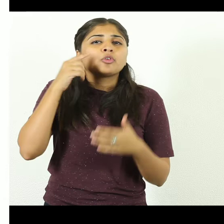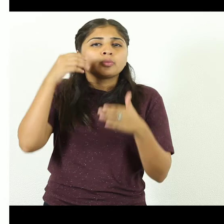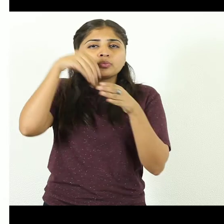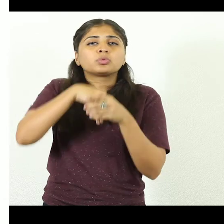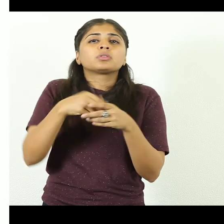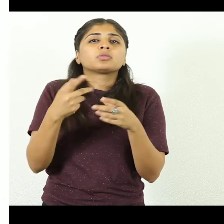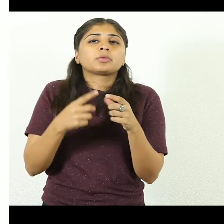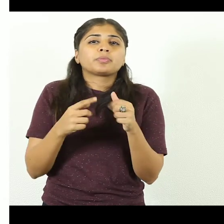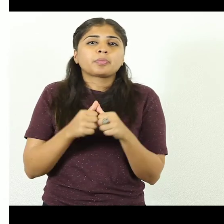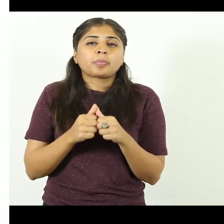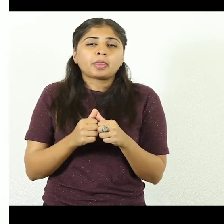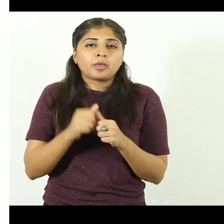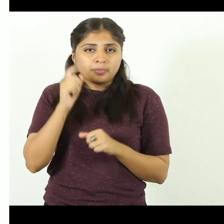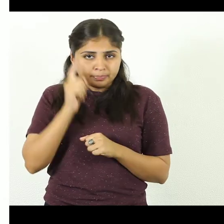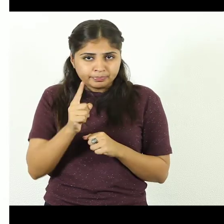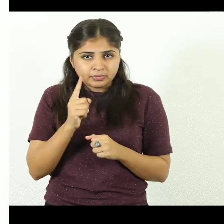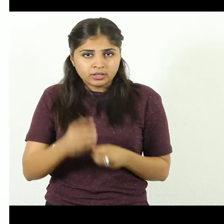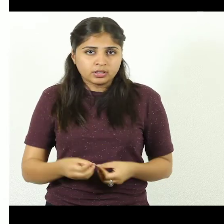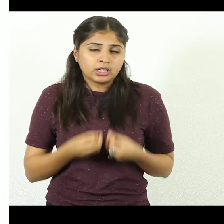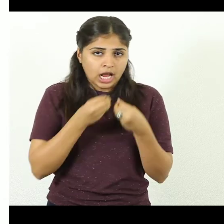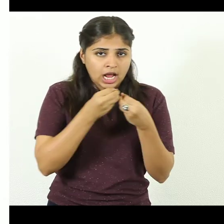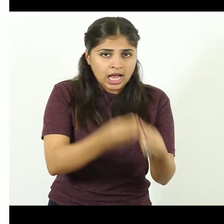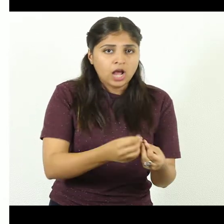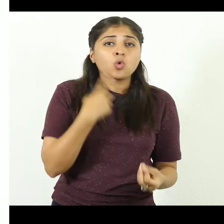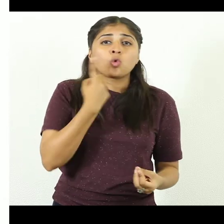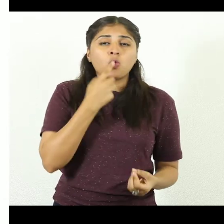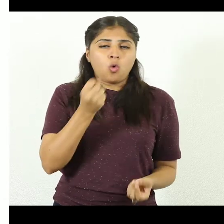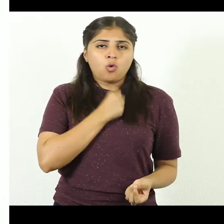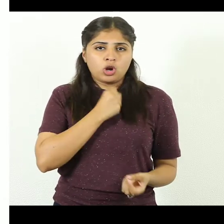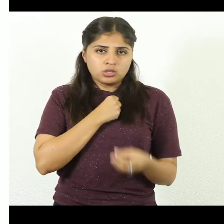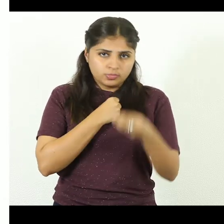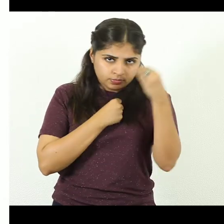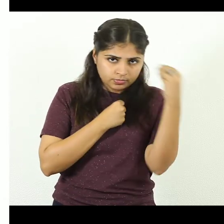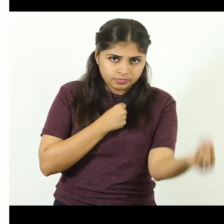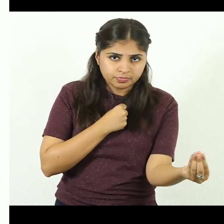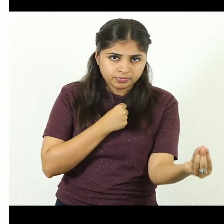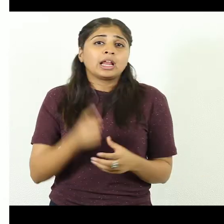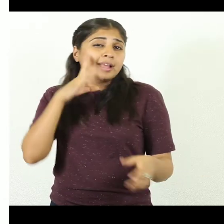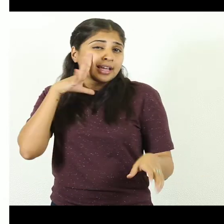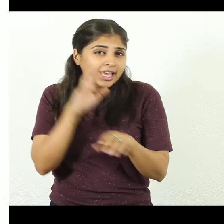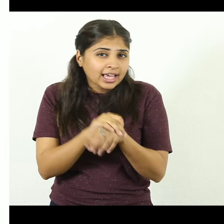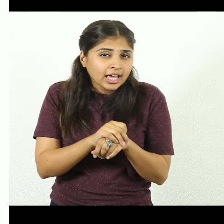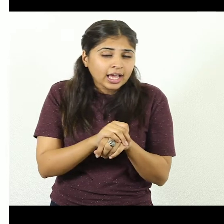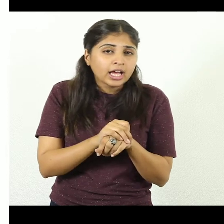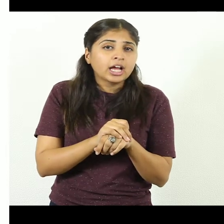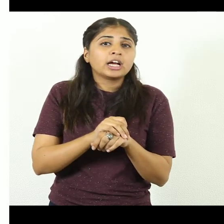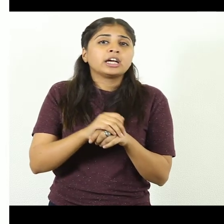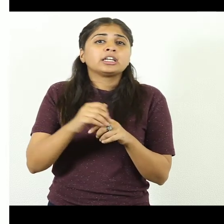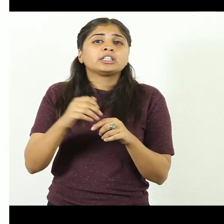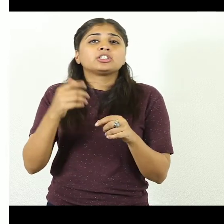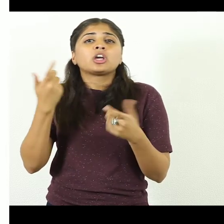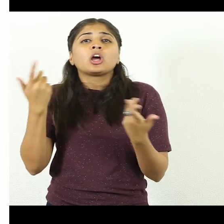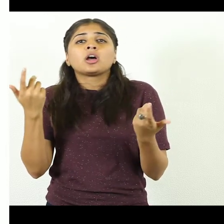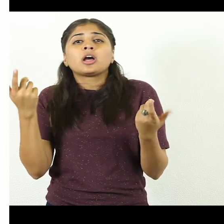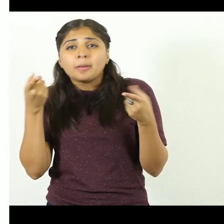This includes assigning incident ownership, tracking the incident resolution